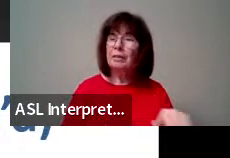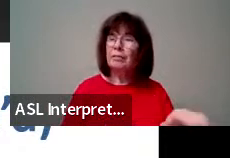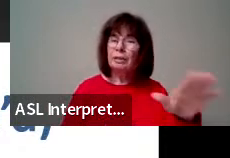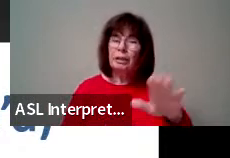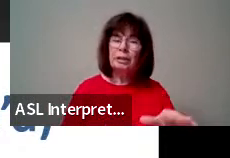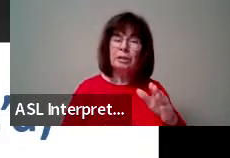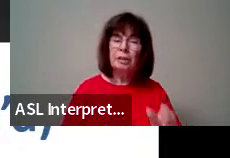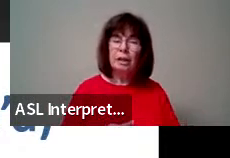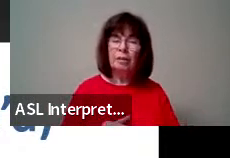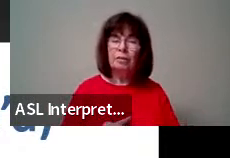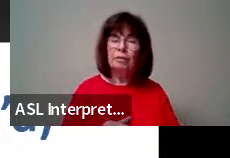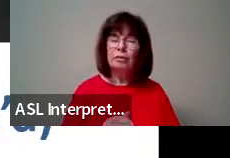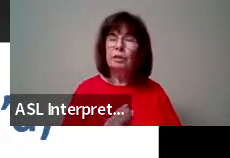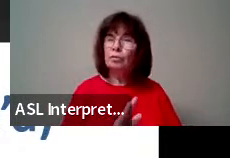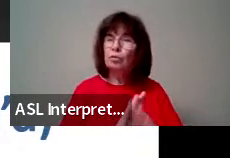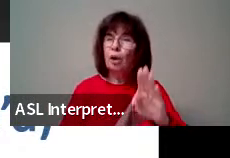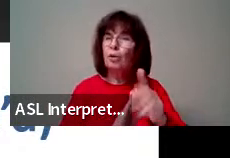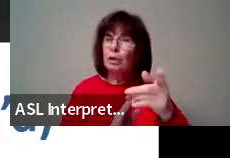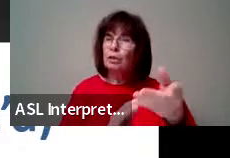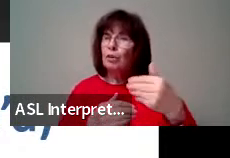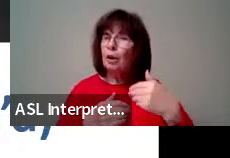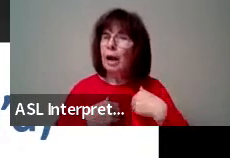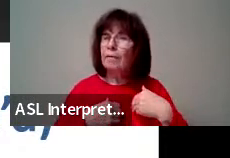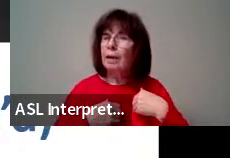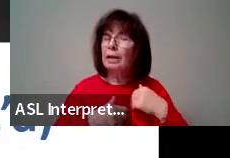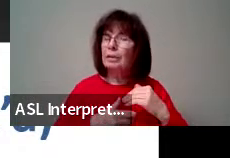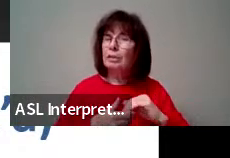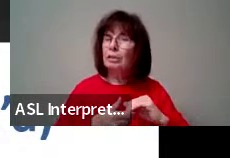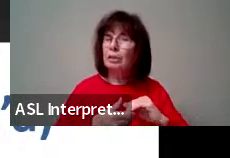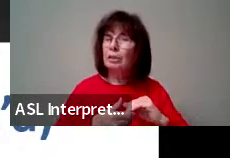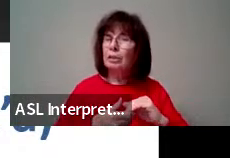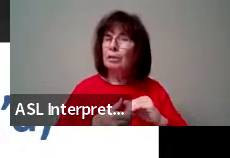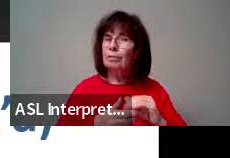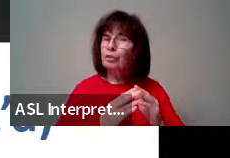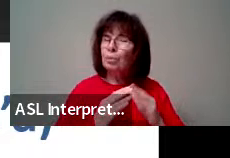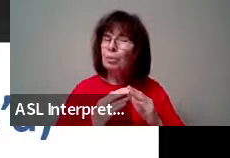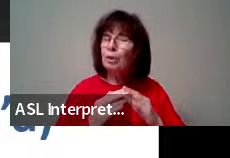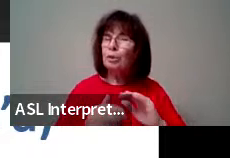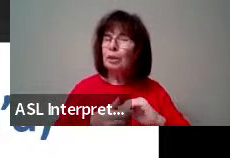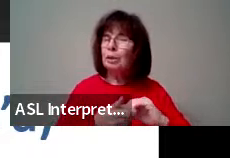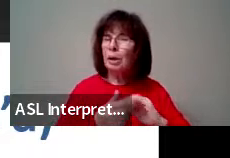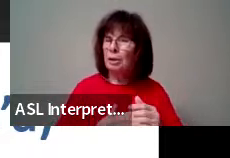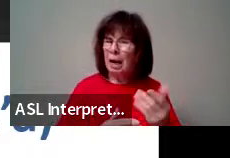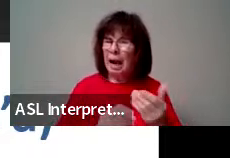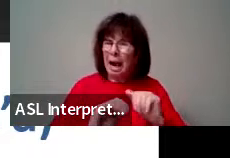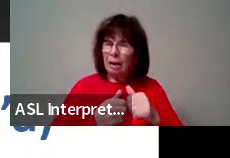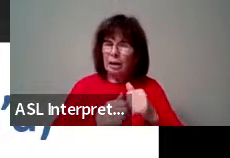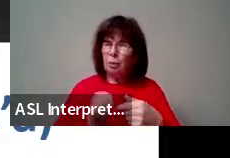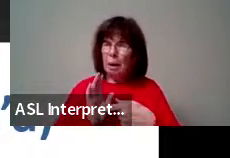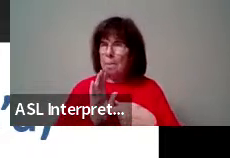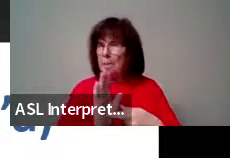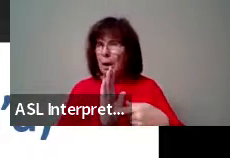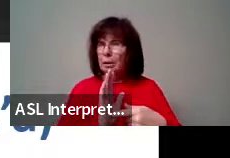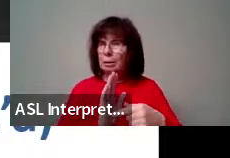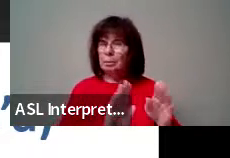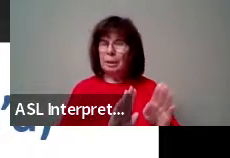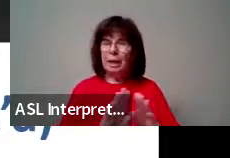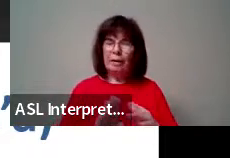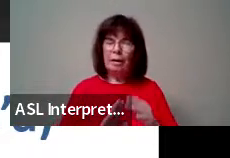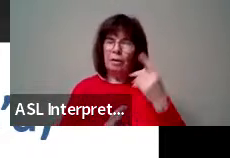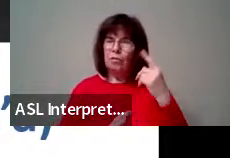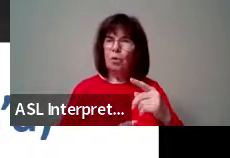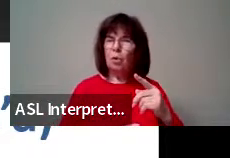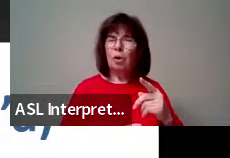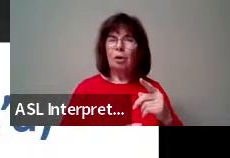as community partners, what are other ways that we can model behavior for the residents, for